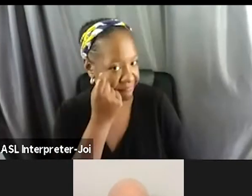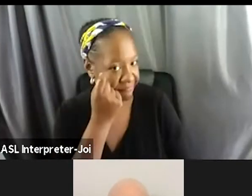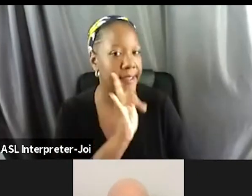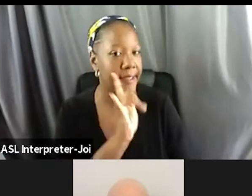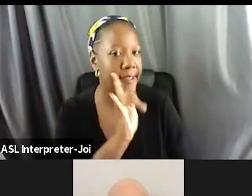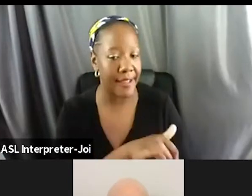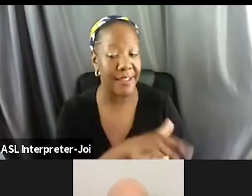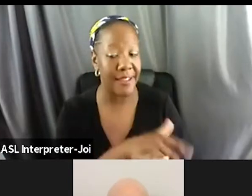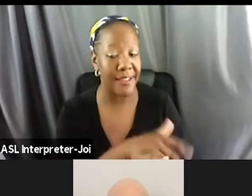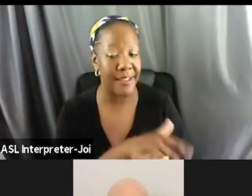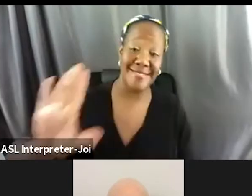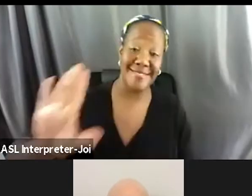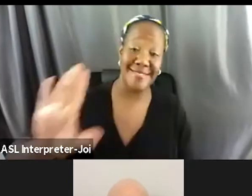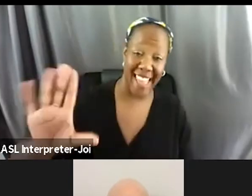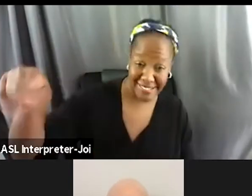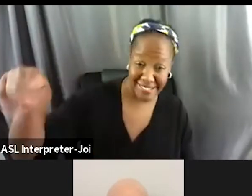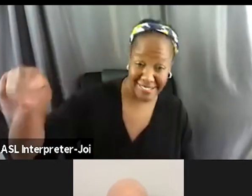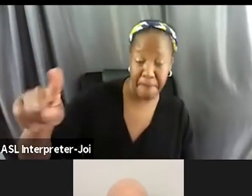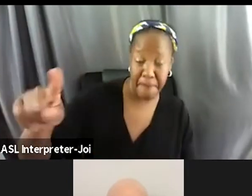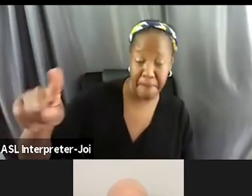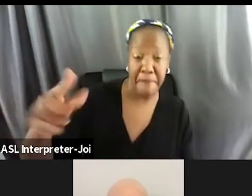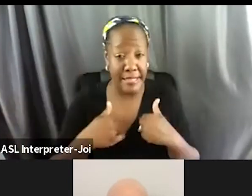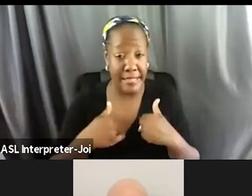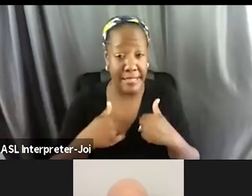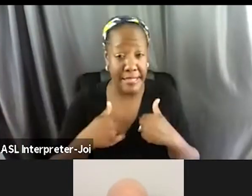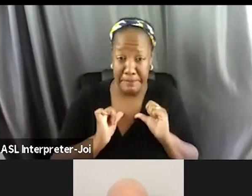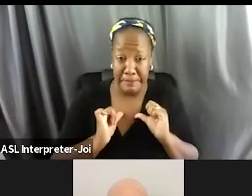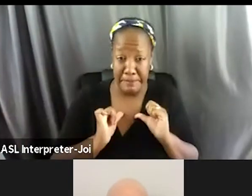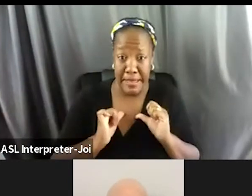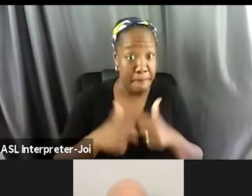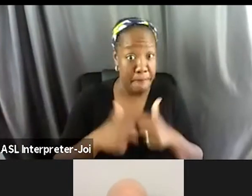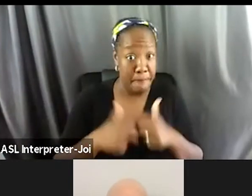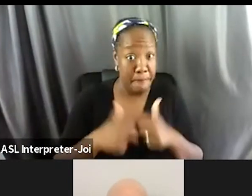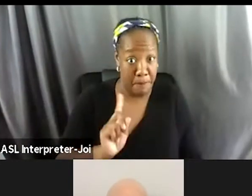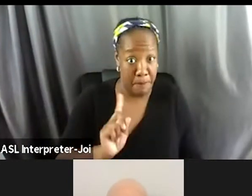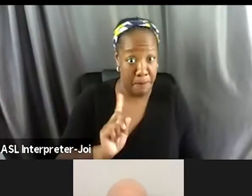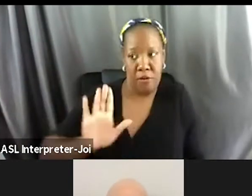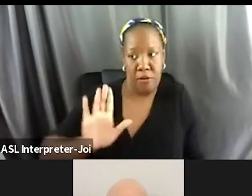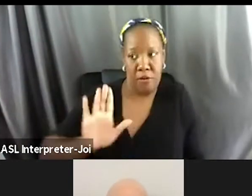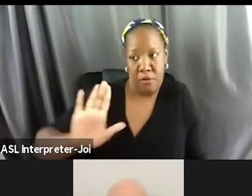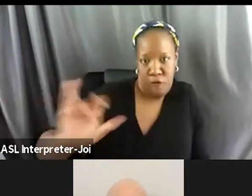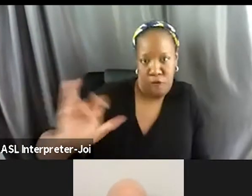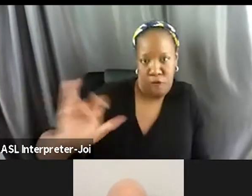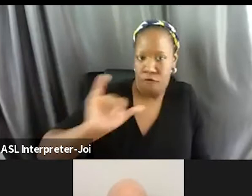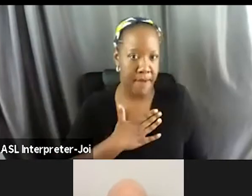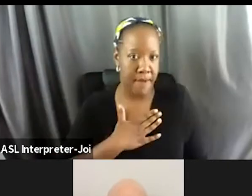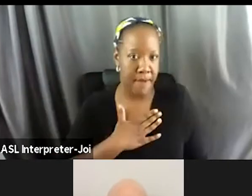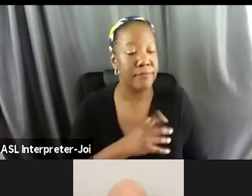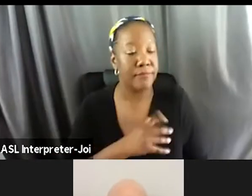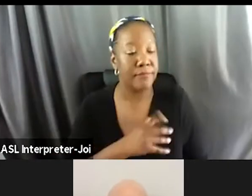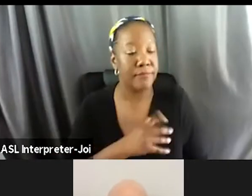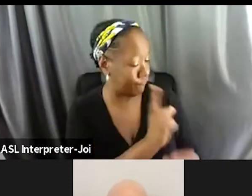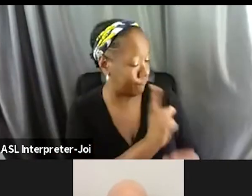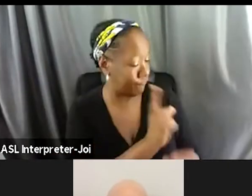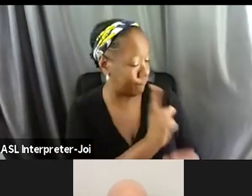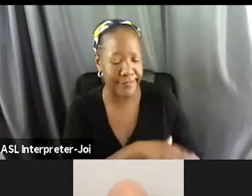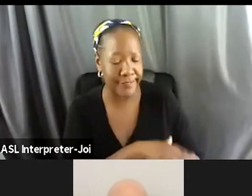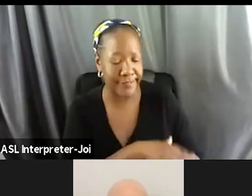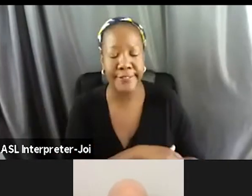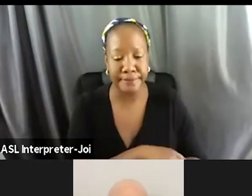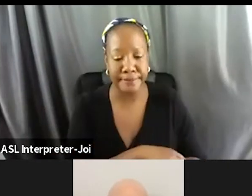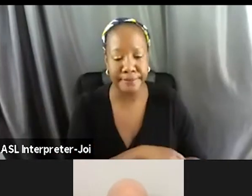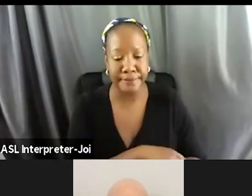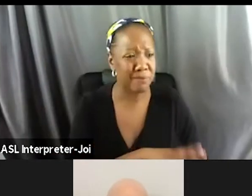is them, this is me. The problem is on their side, not mine. Yeah. And it's beyond not even